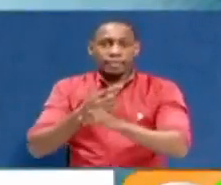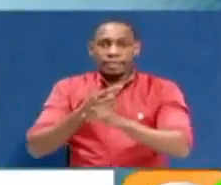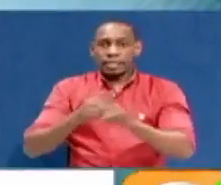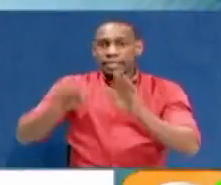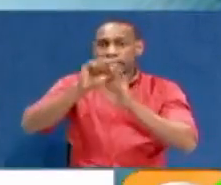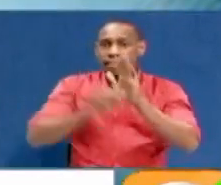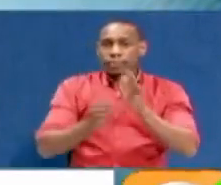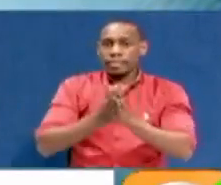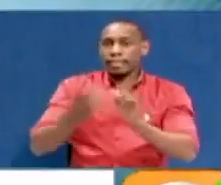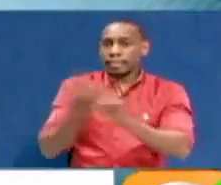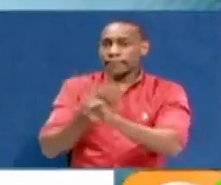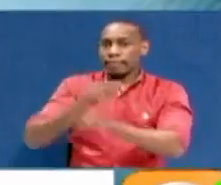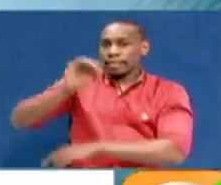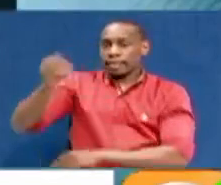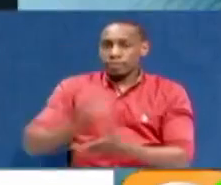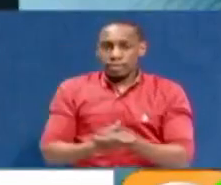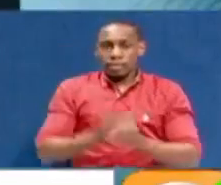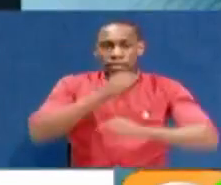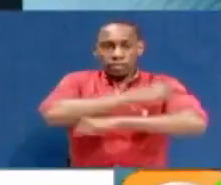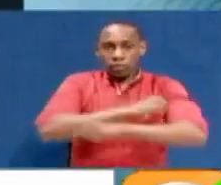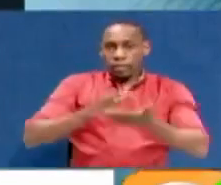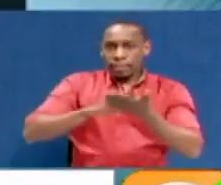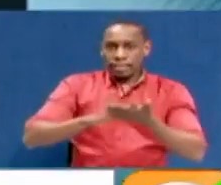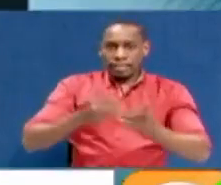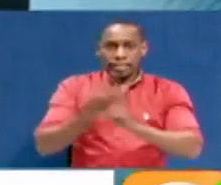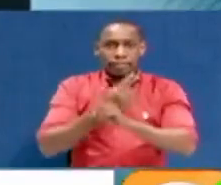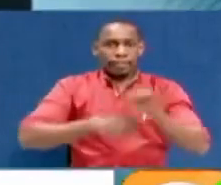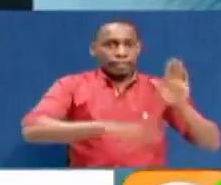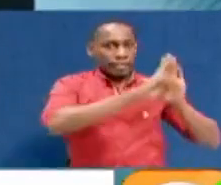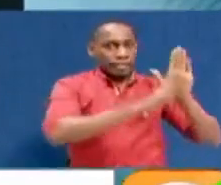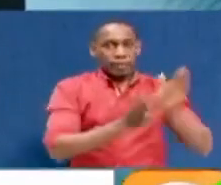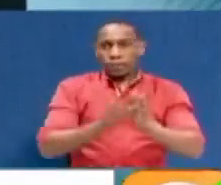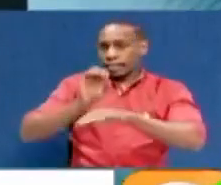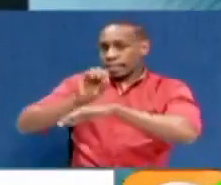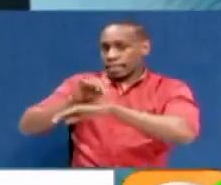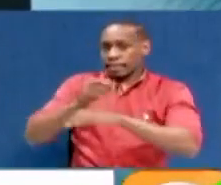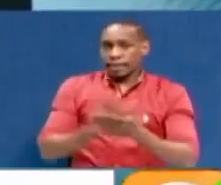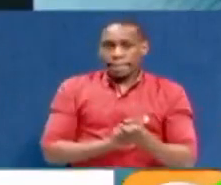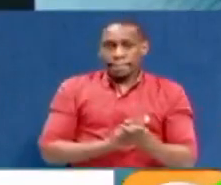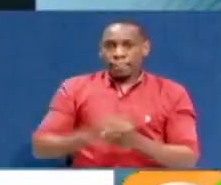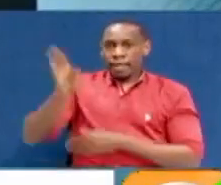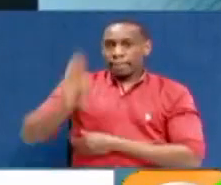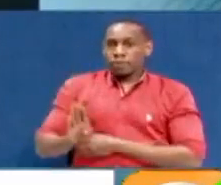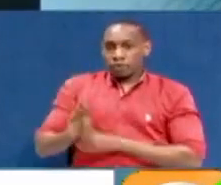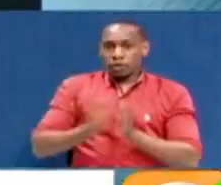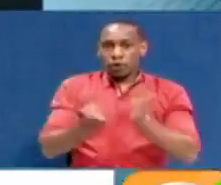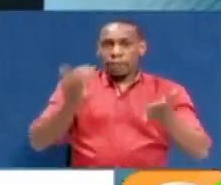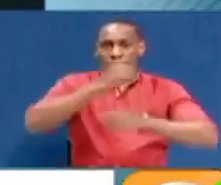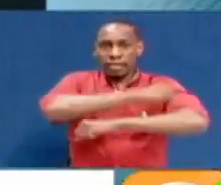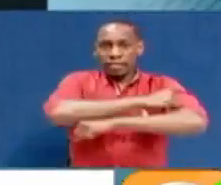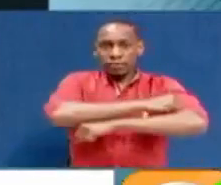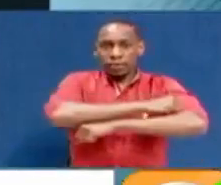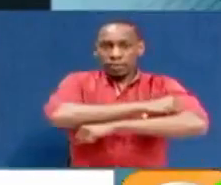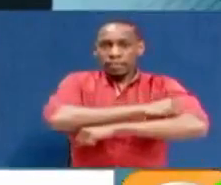and different counties have opened schools based on separate guidelines and advisories. Botswana had reopened schools on